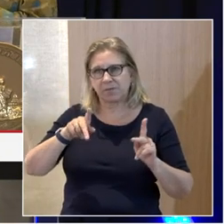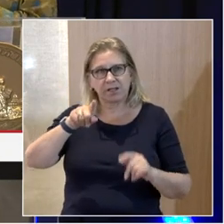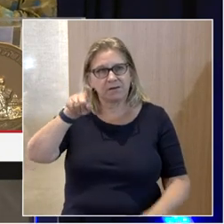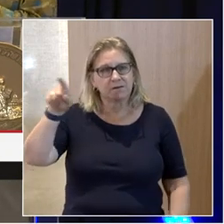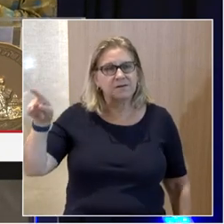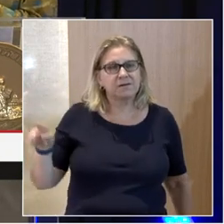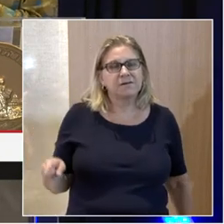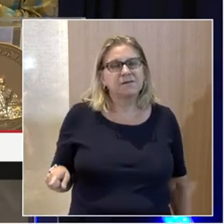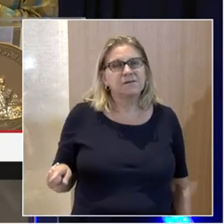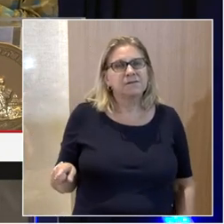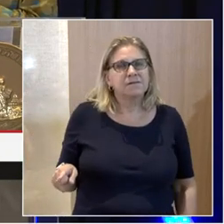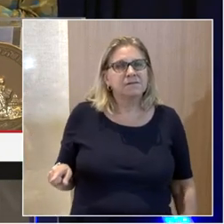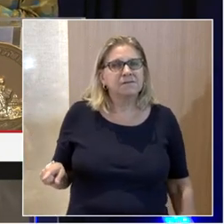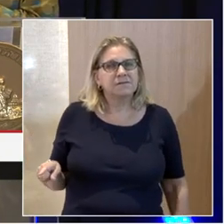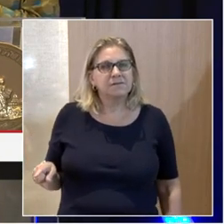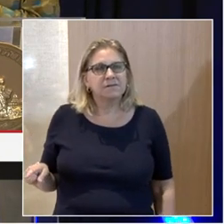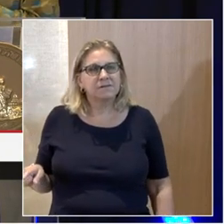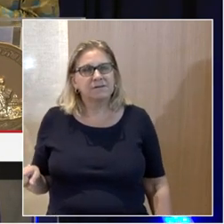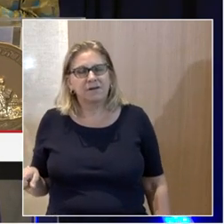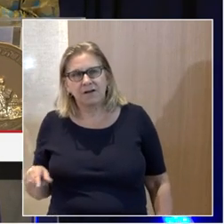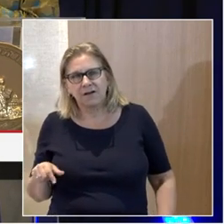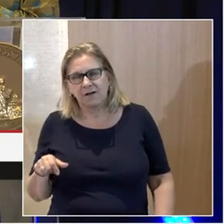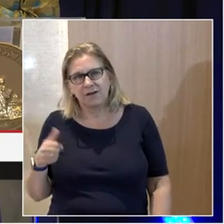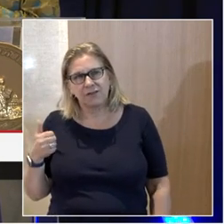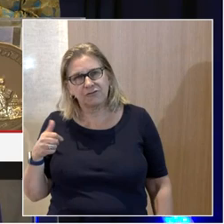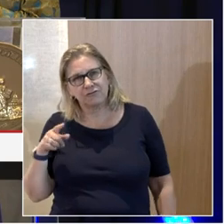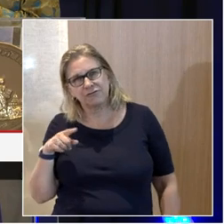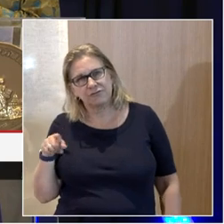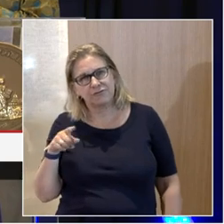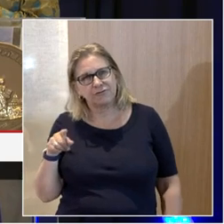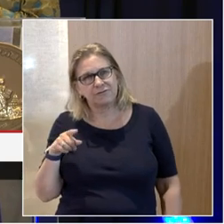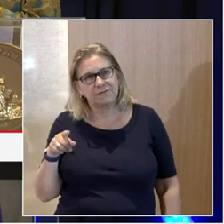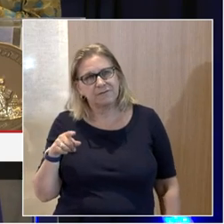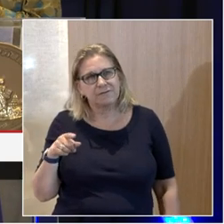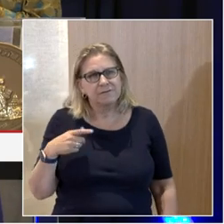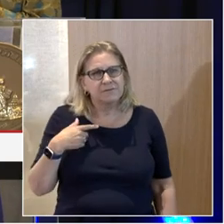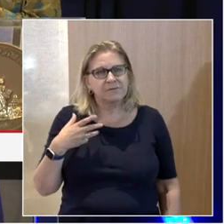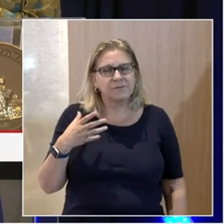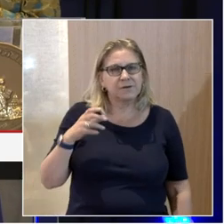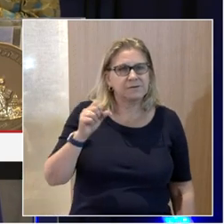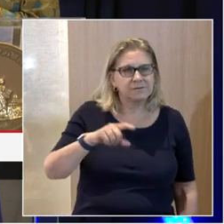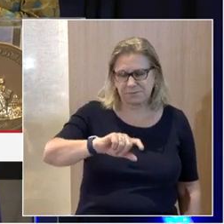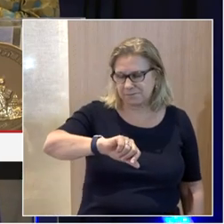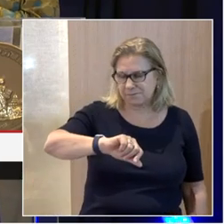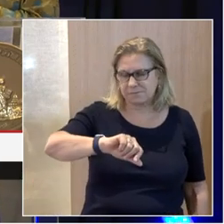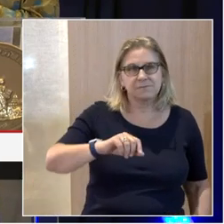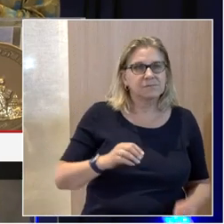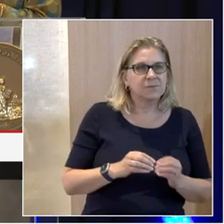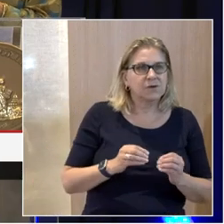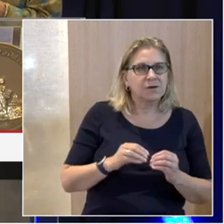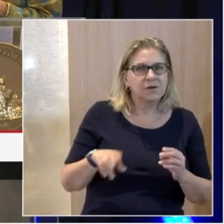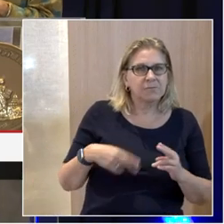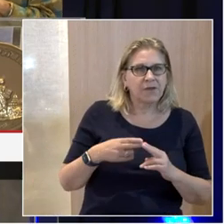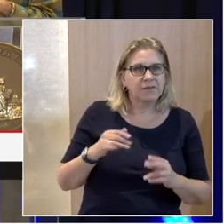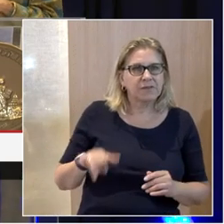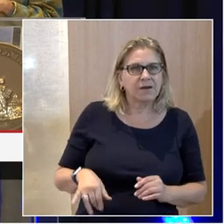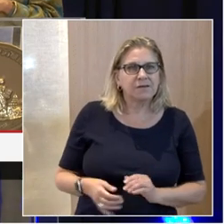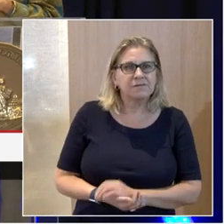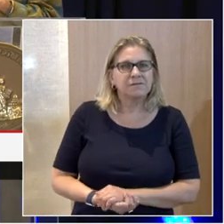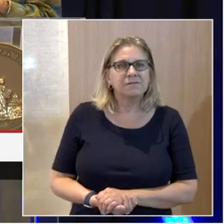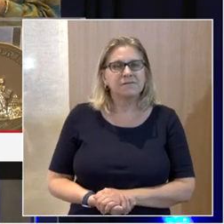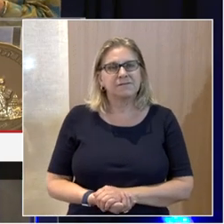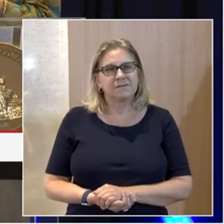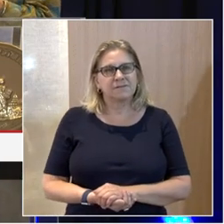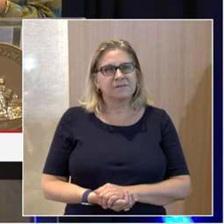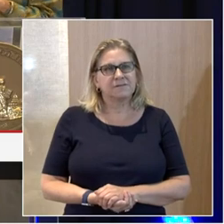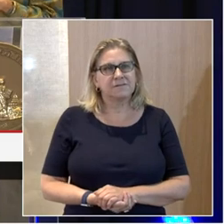I'm going to probe on other a little bit. And then we've got a big bunch of you who are tenants and workers in downtown.